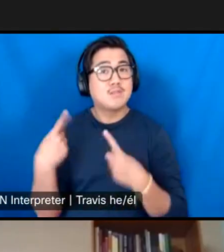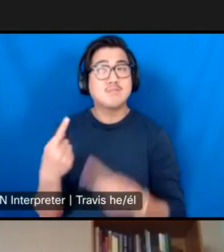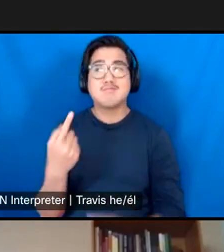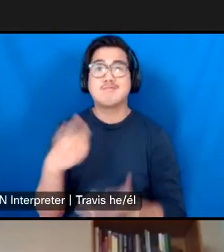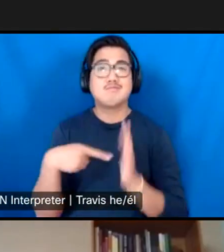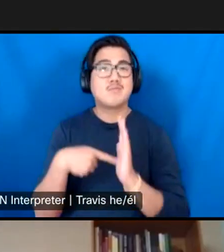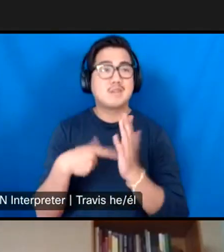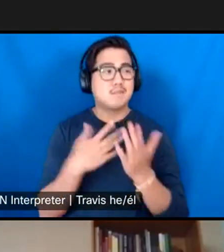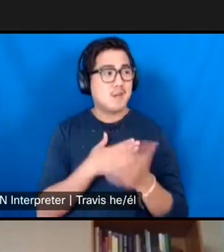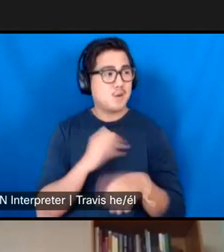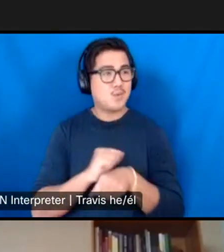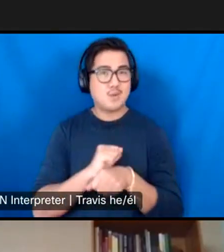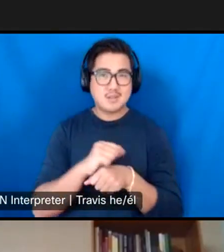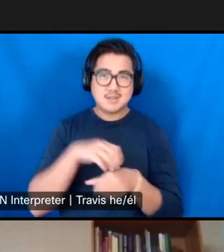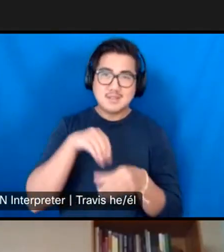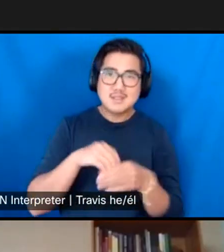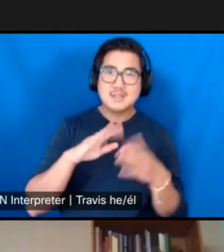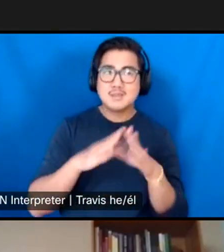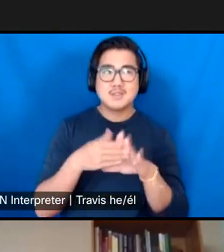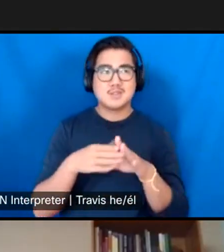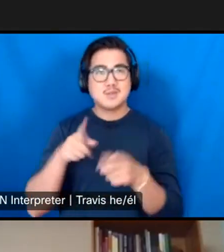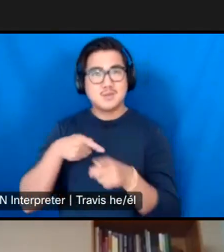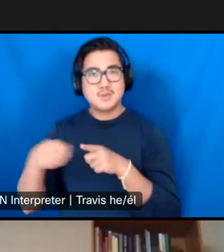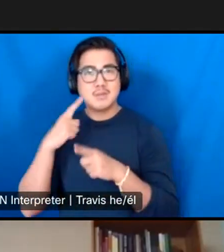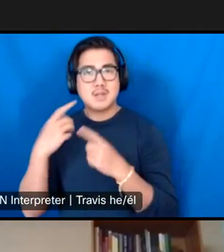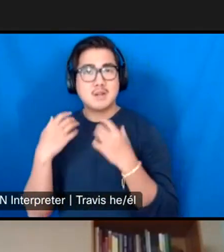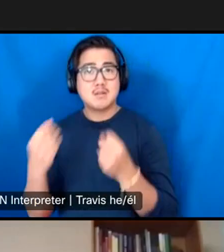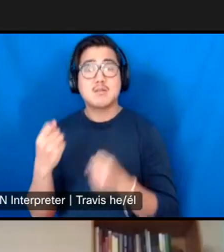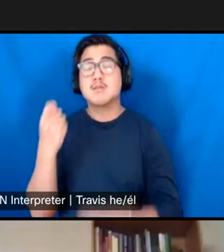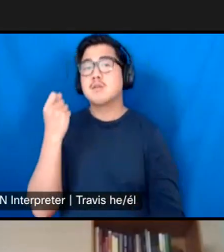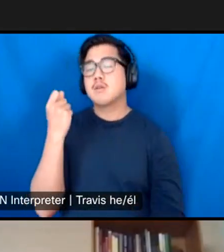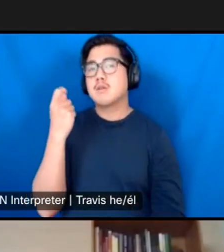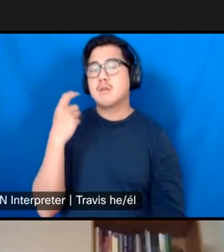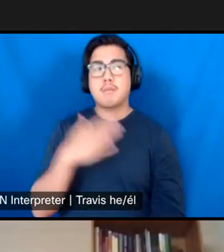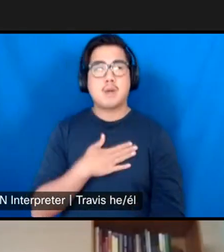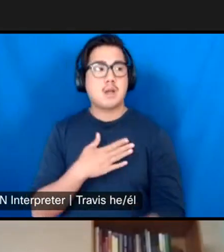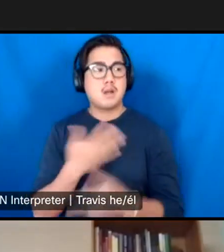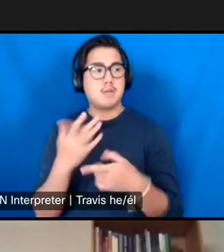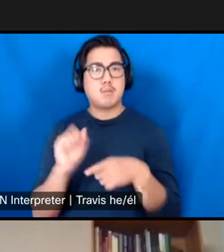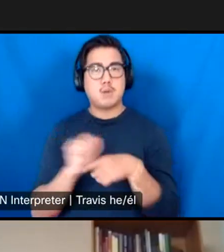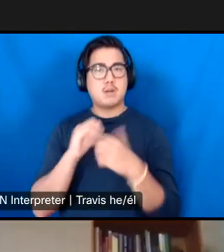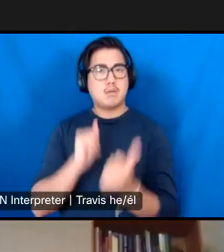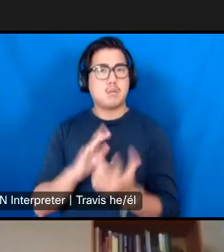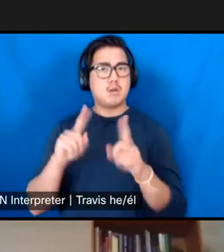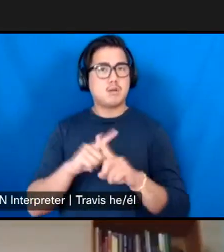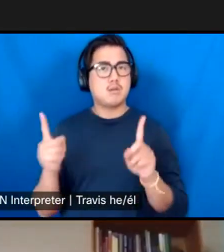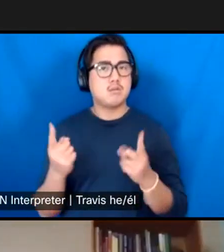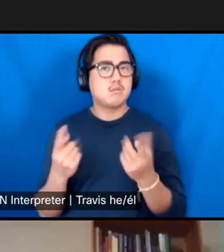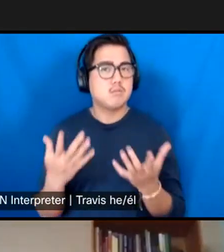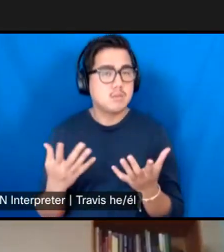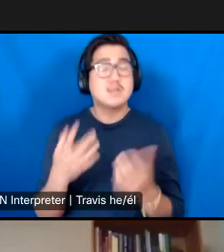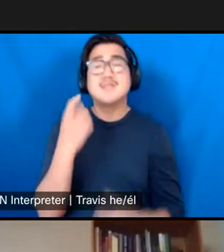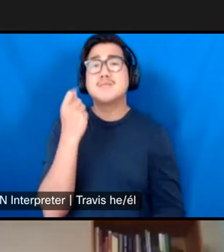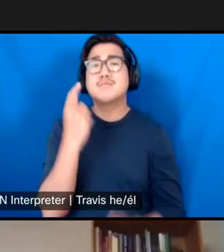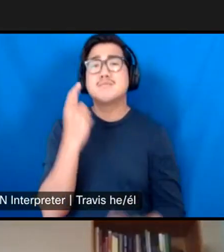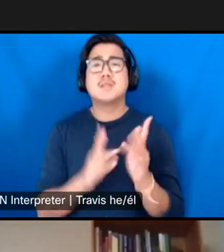health, one of the things I noticed and why I wanted to do my practice differently is that folks who would come in with dis-ease,